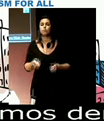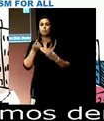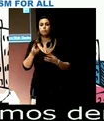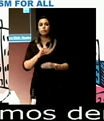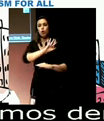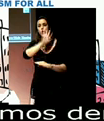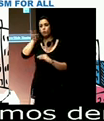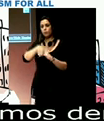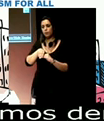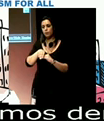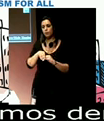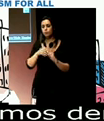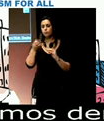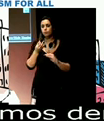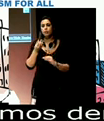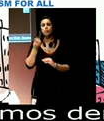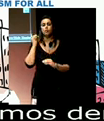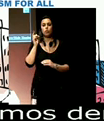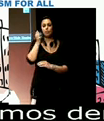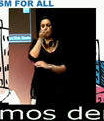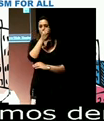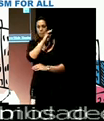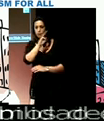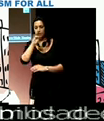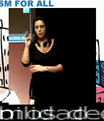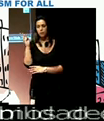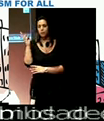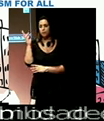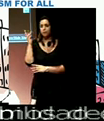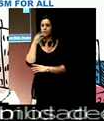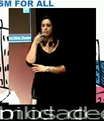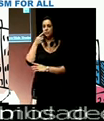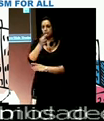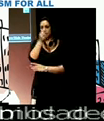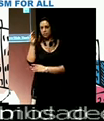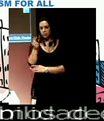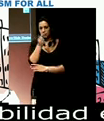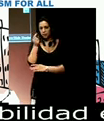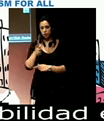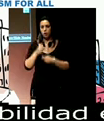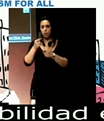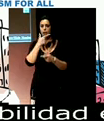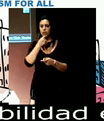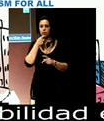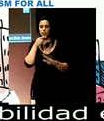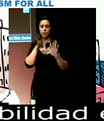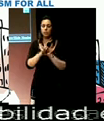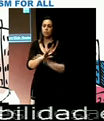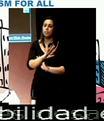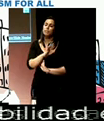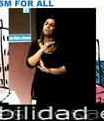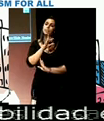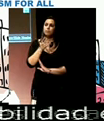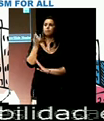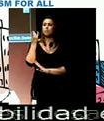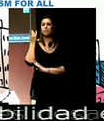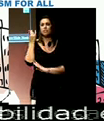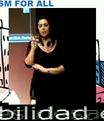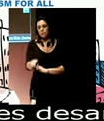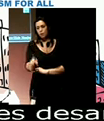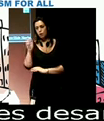done. I want to say also that mobile apps doesn't only